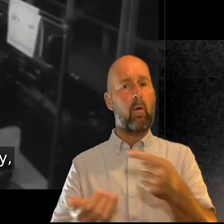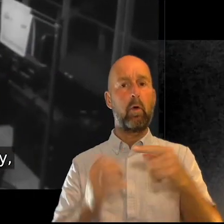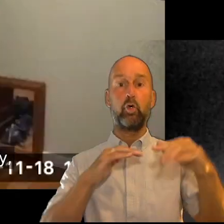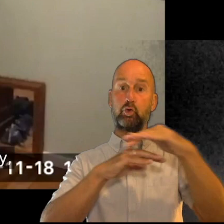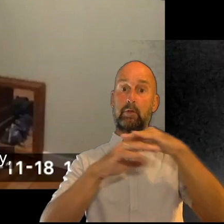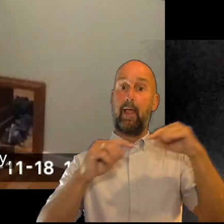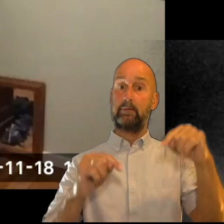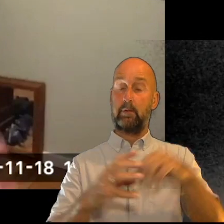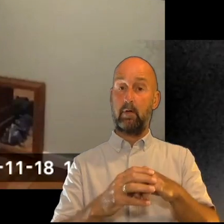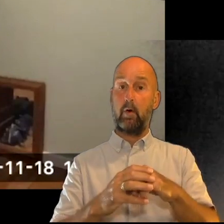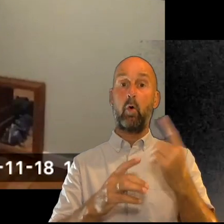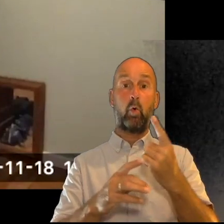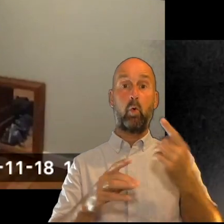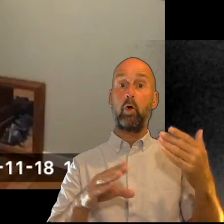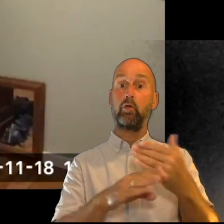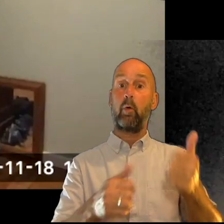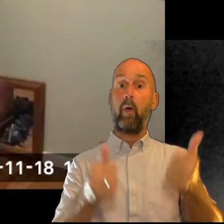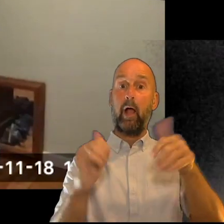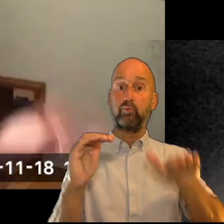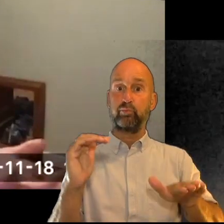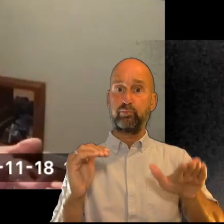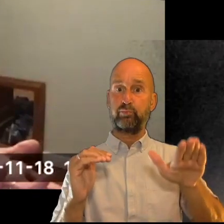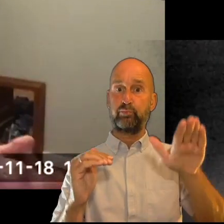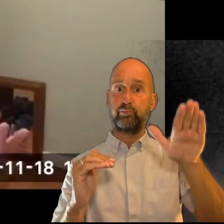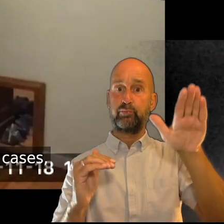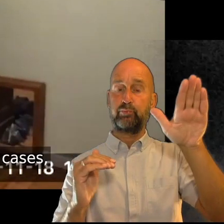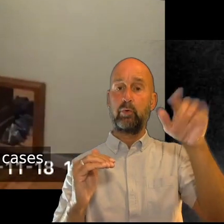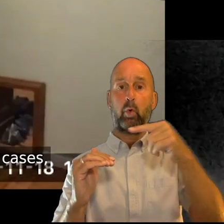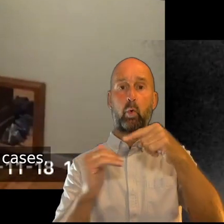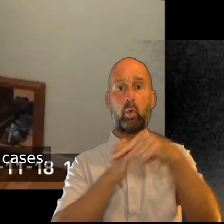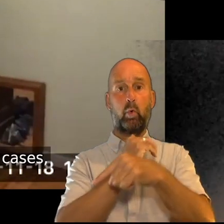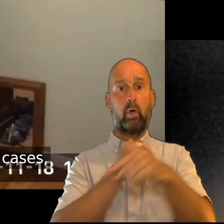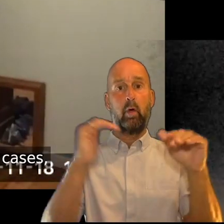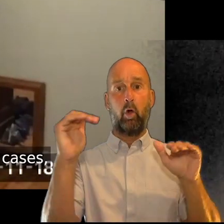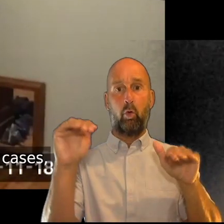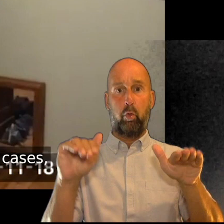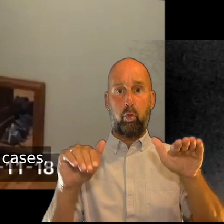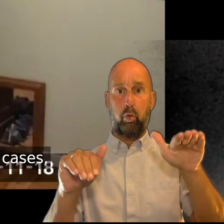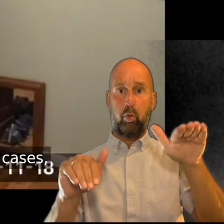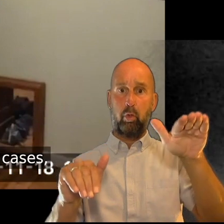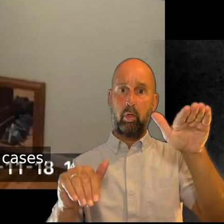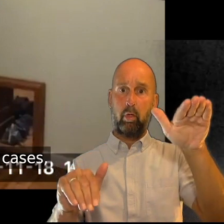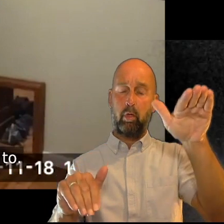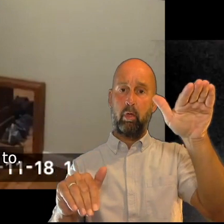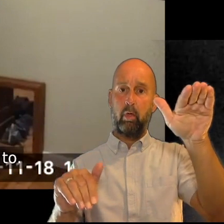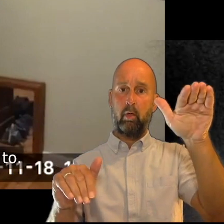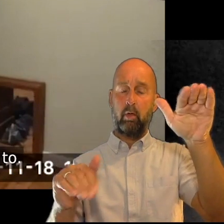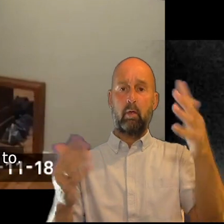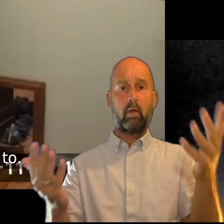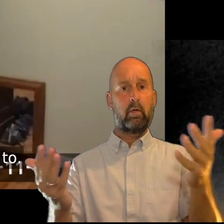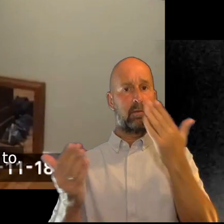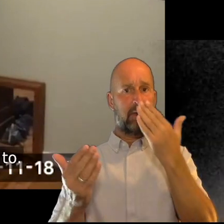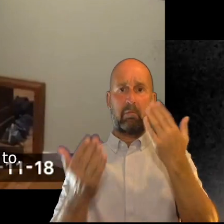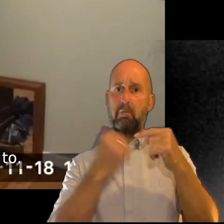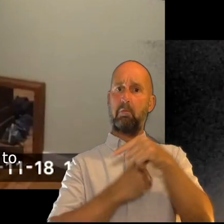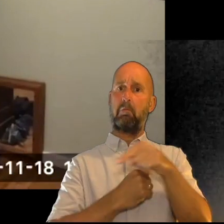in our society, people who have done well often are doing more well, and people lower down are in many cases feeling worse